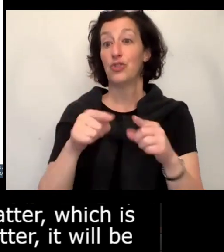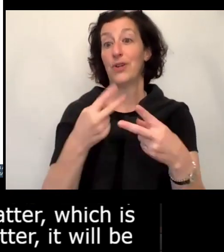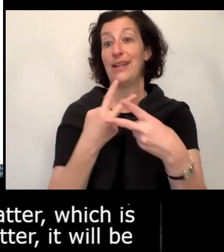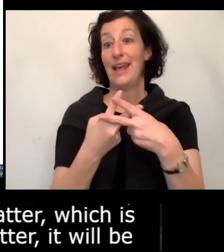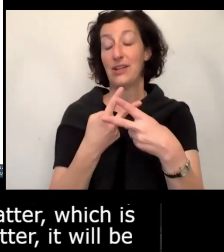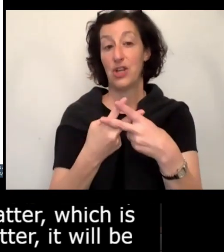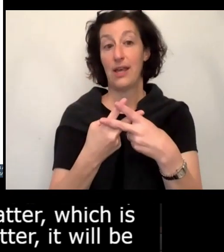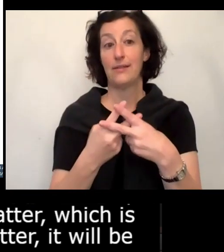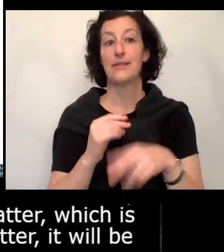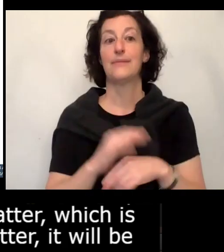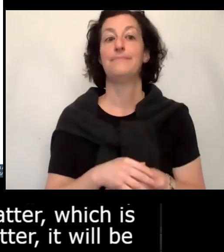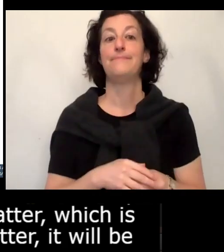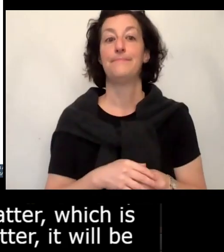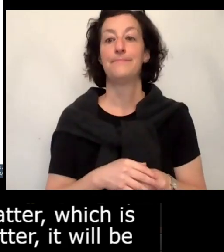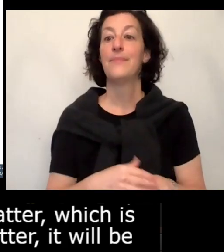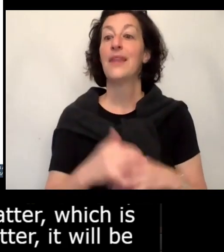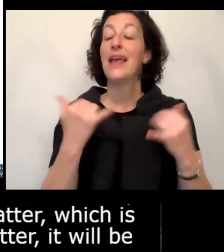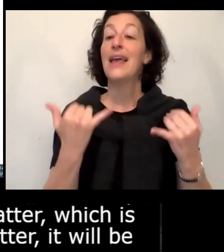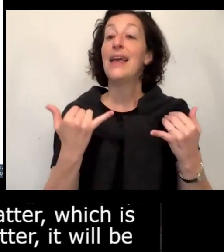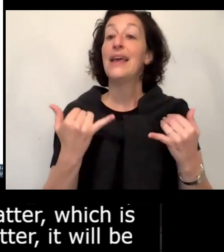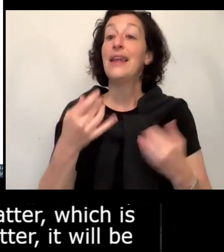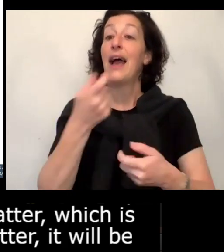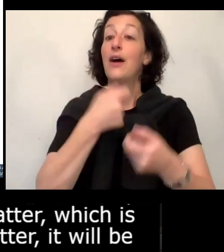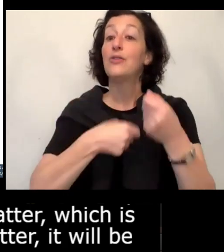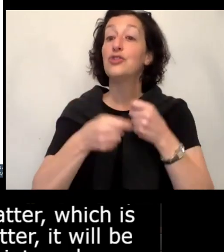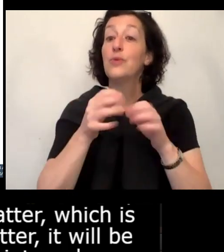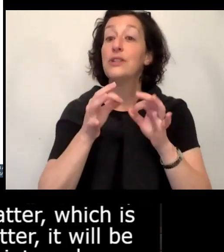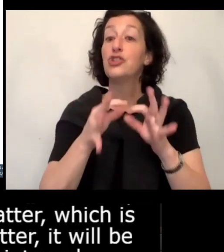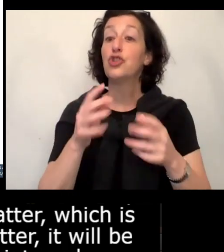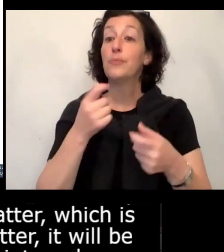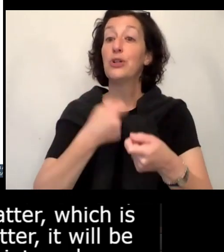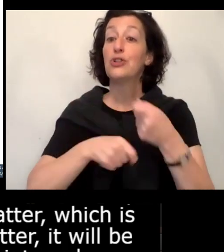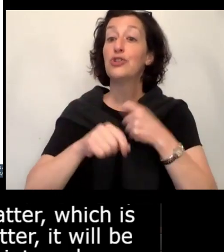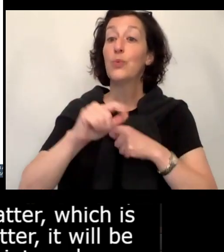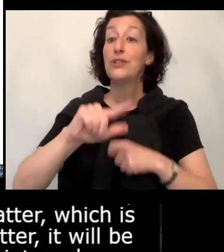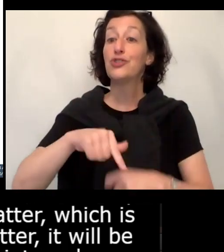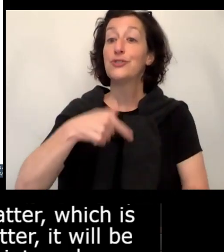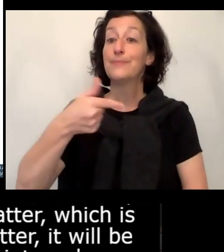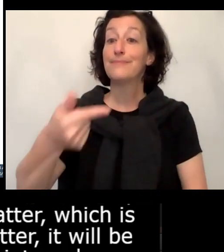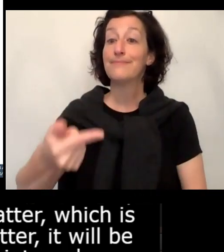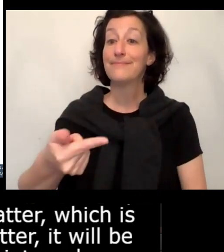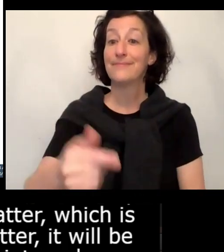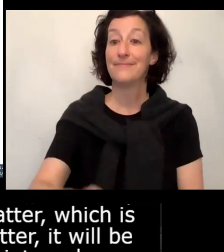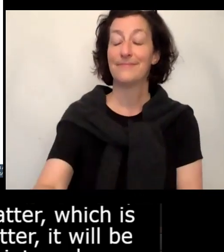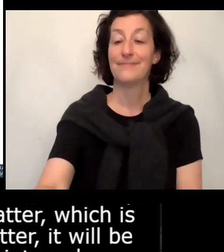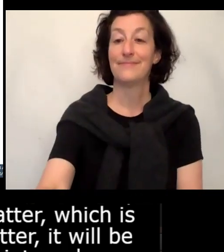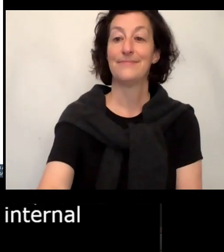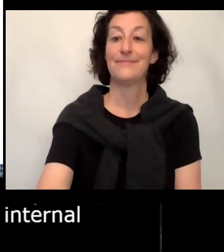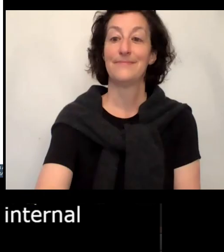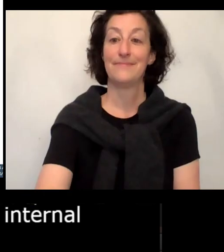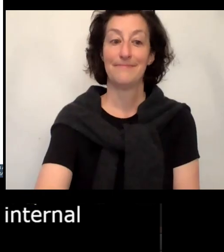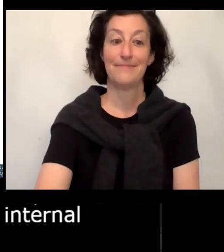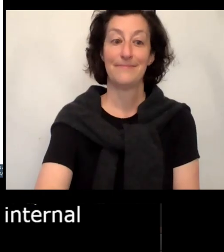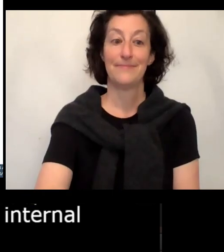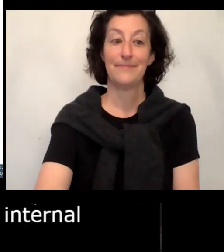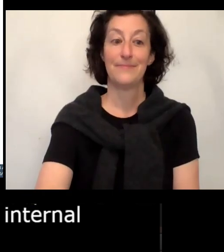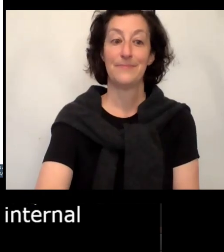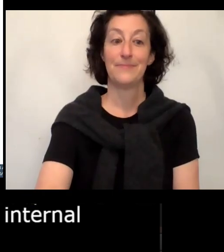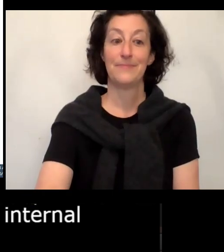Probably best where you can to put hashtags at the end of your social media posts for readability